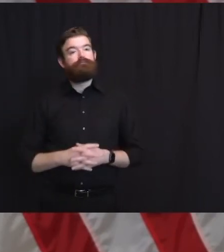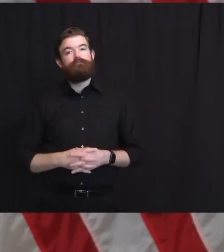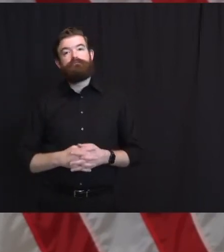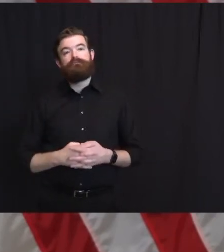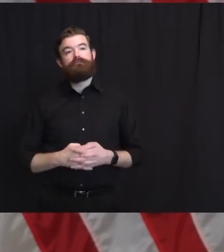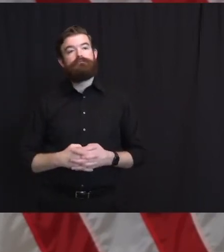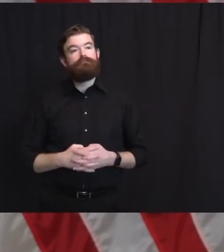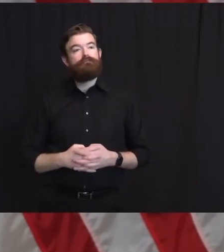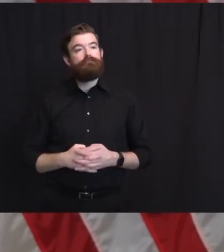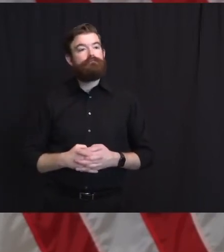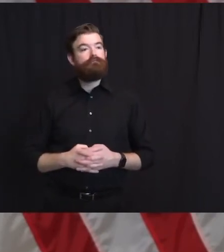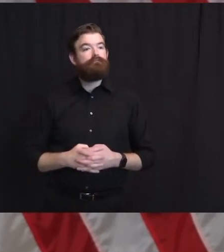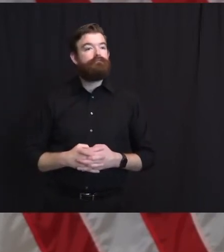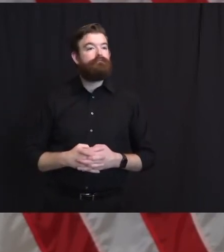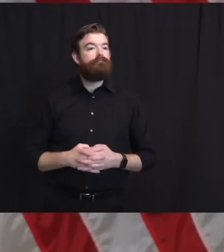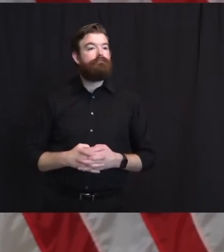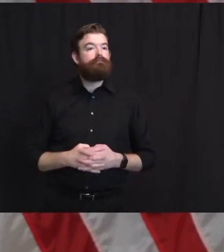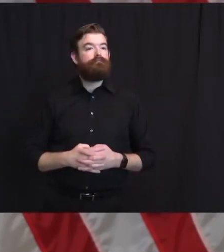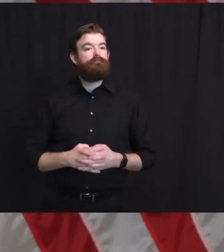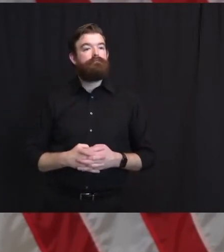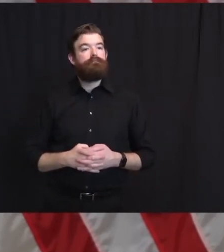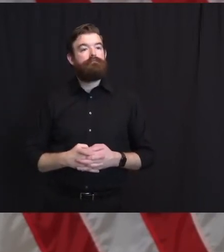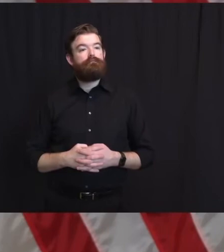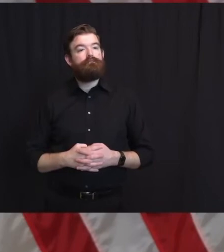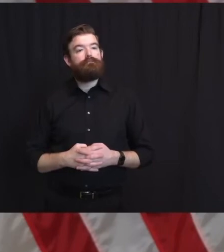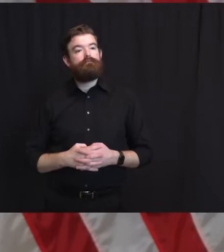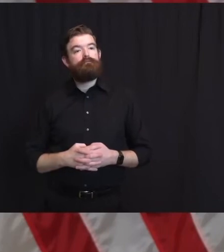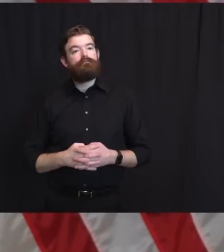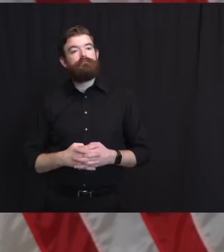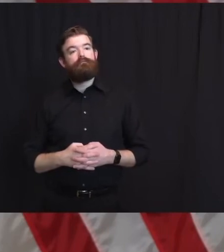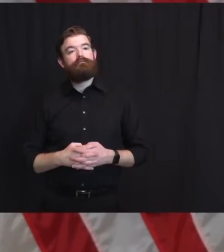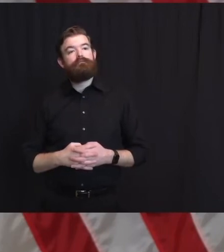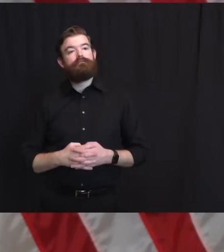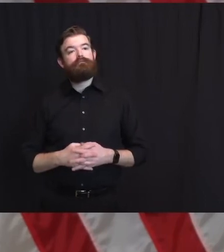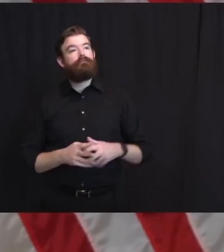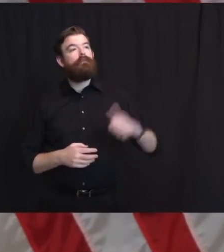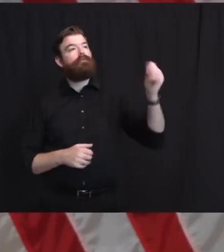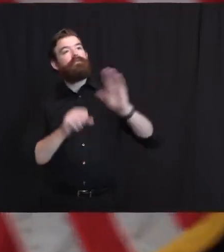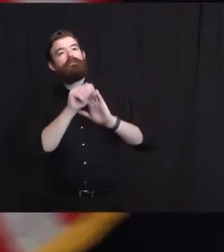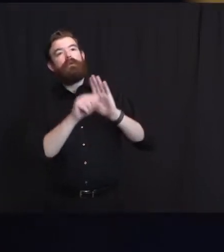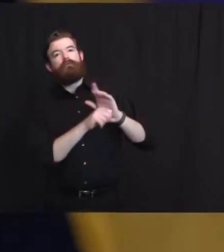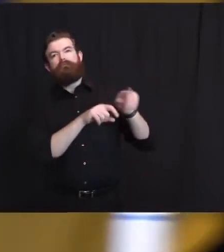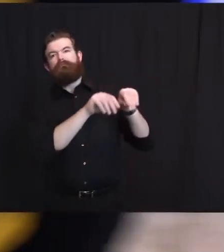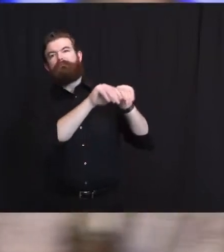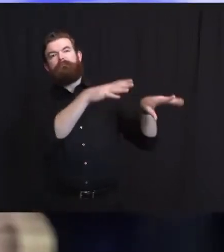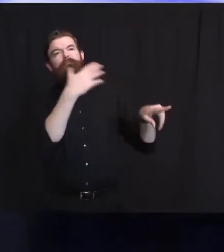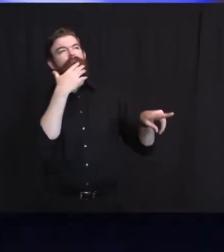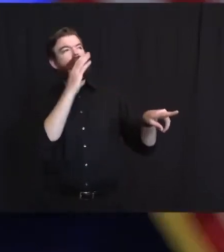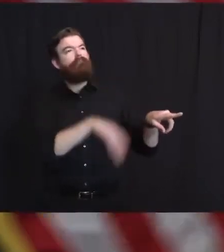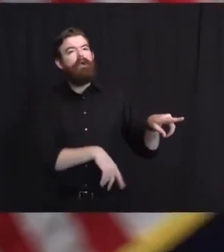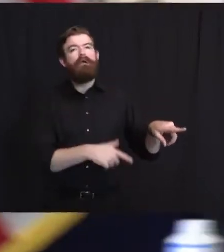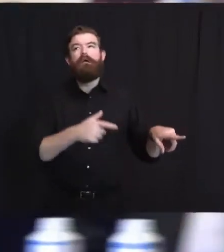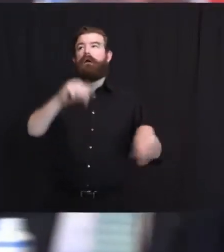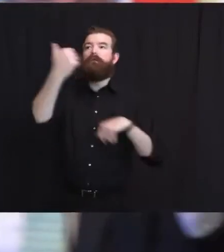from another part of the country, does it really matter? Yeah, I'm with you on that. So we